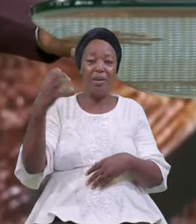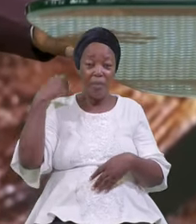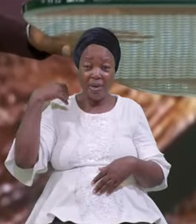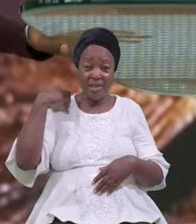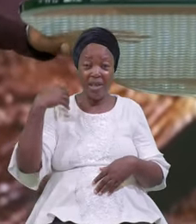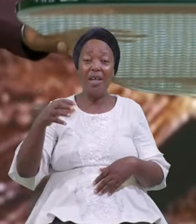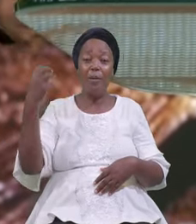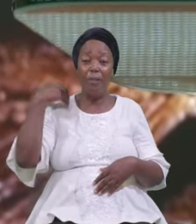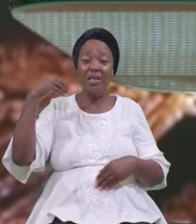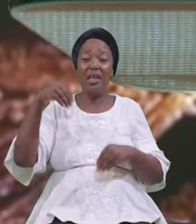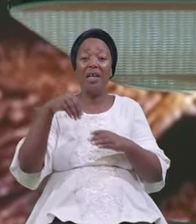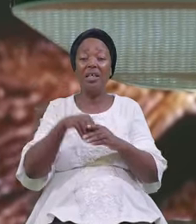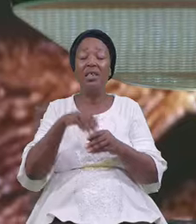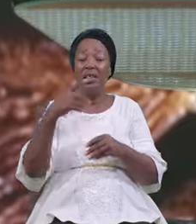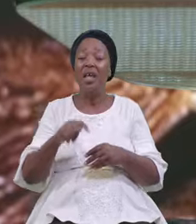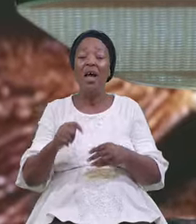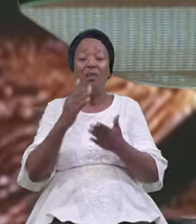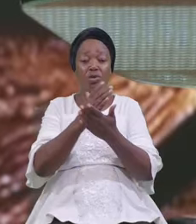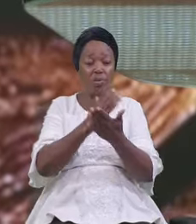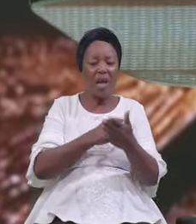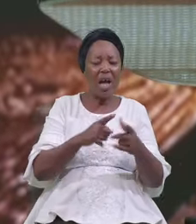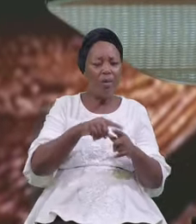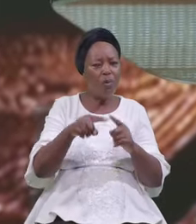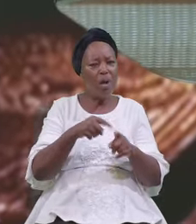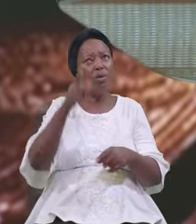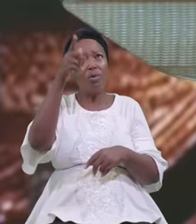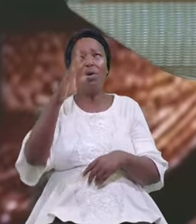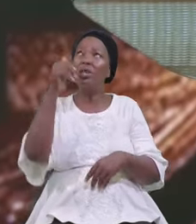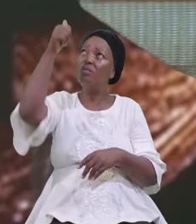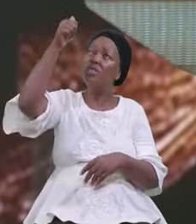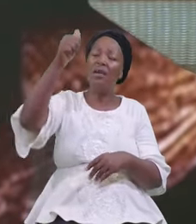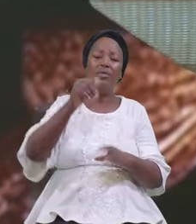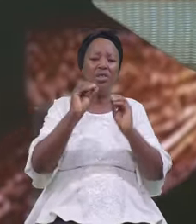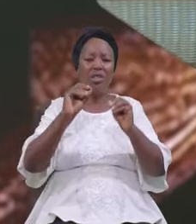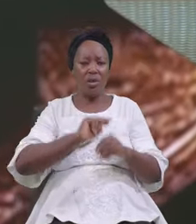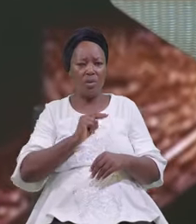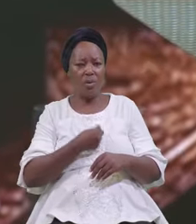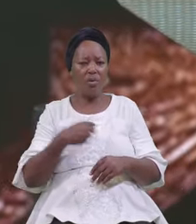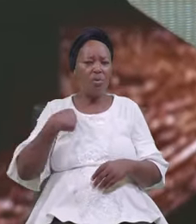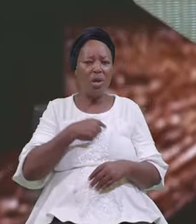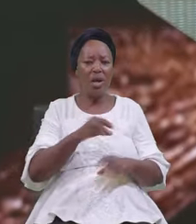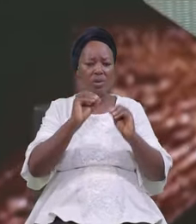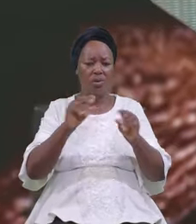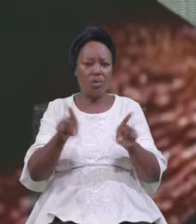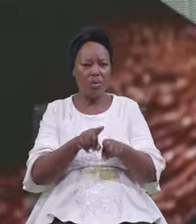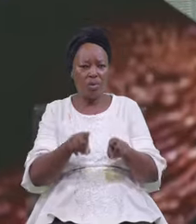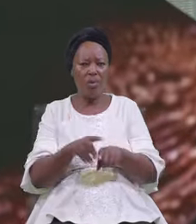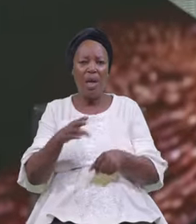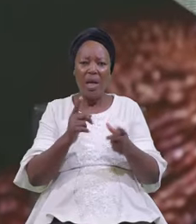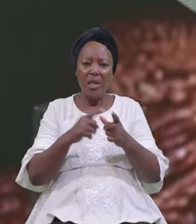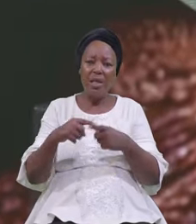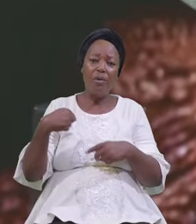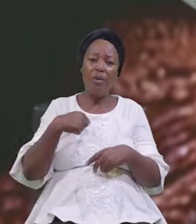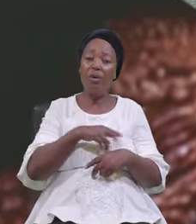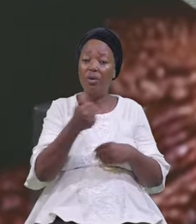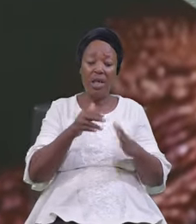a master in that subject. And when God himself teaches us, we have taught you, and you know, other